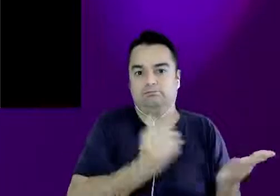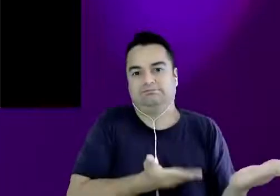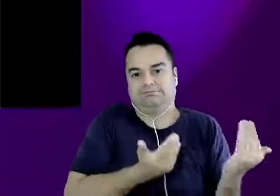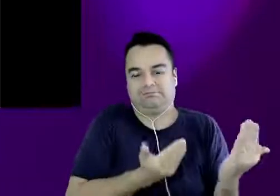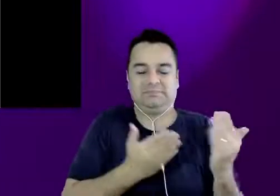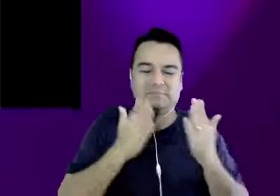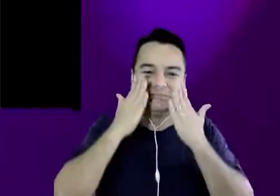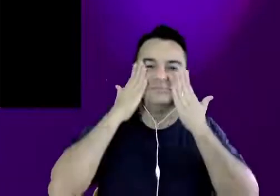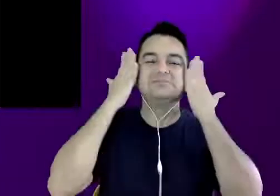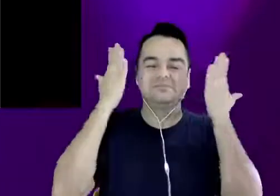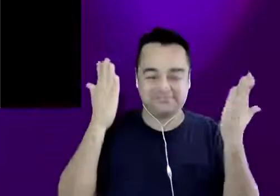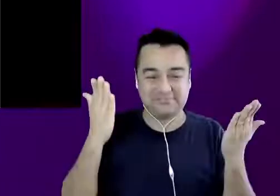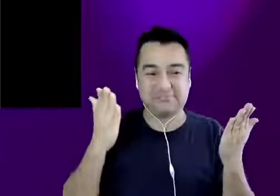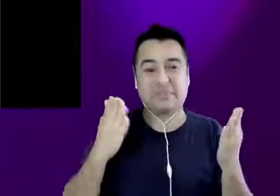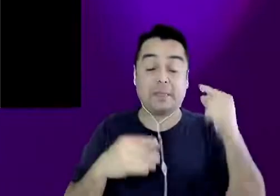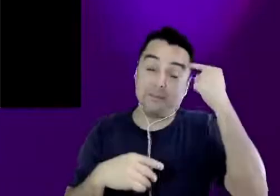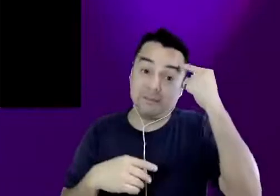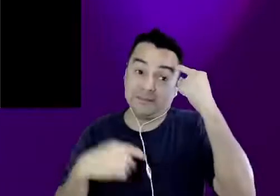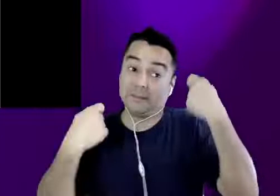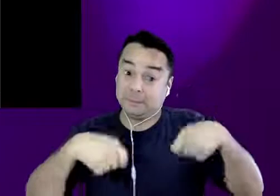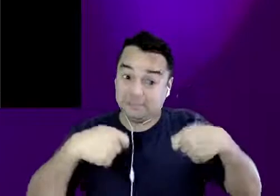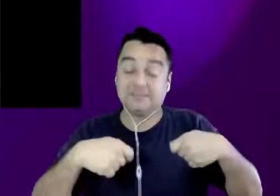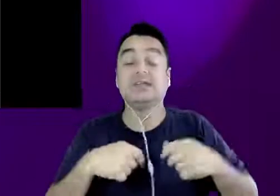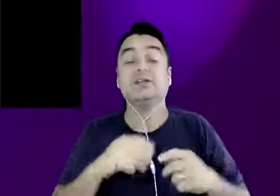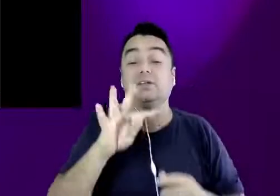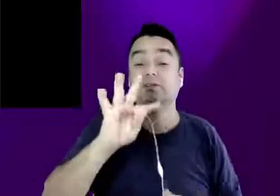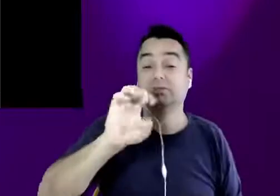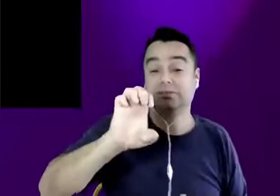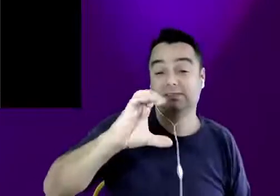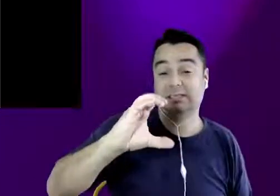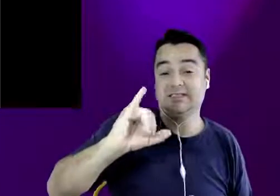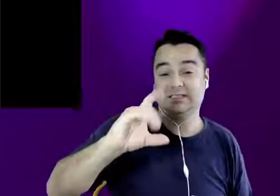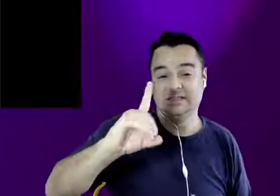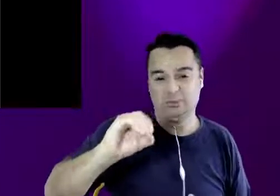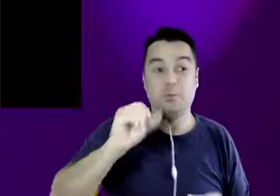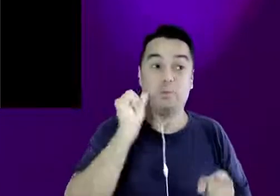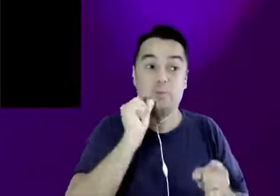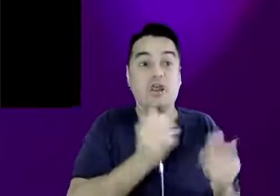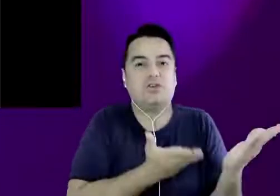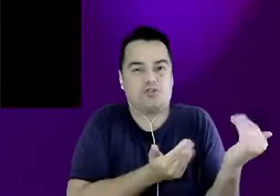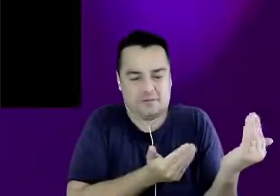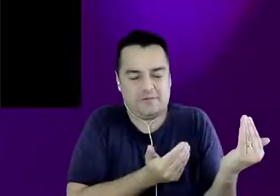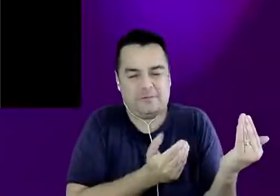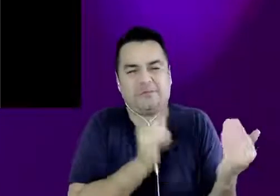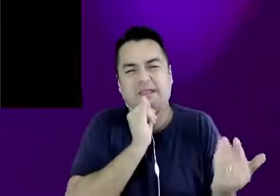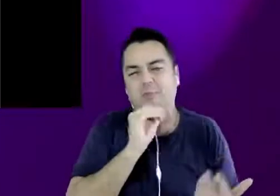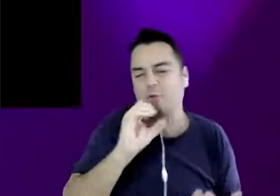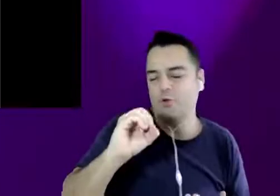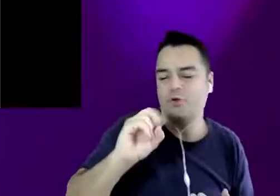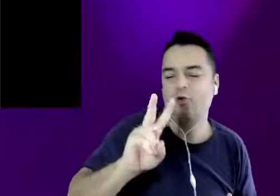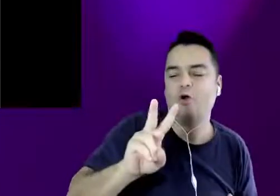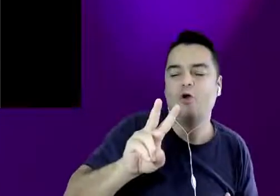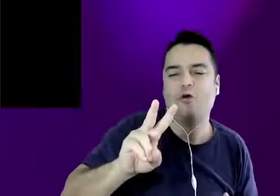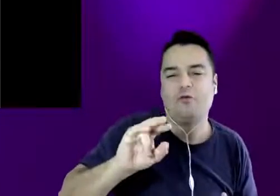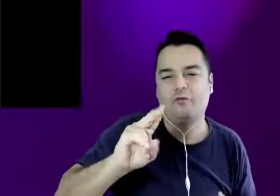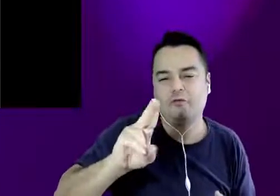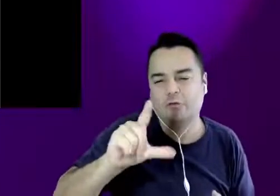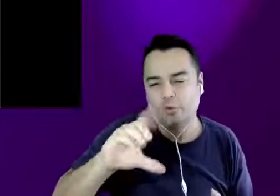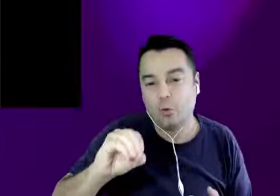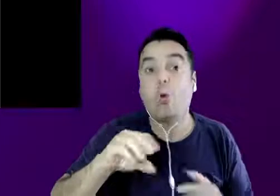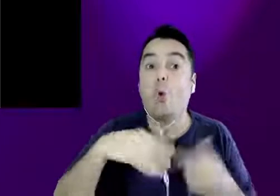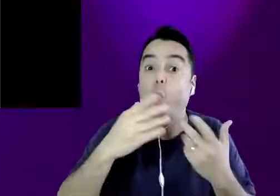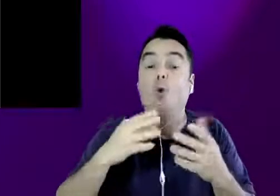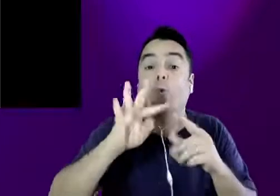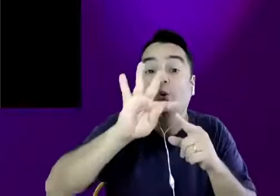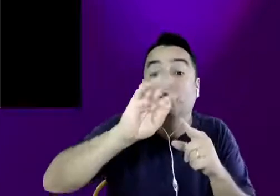woman is young, just let's say a half of an ovary, and then we freeze that tissue. And then when a